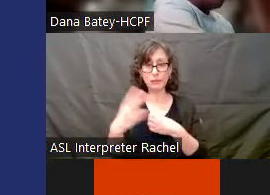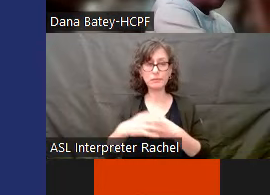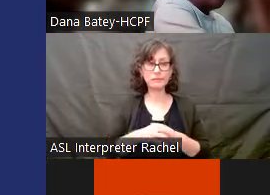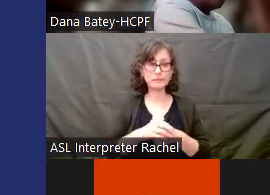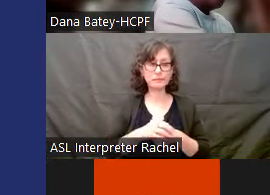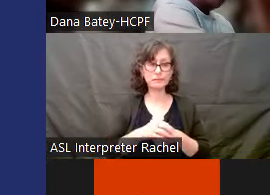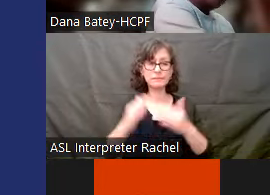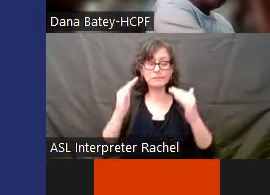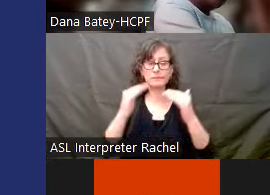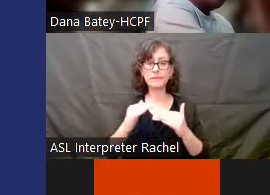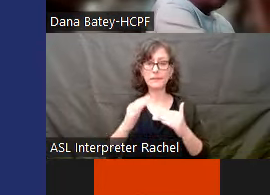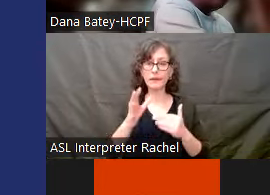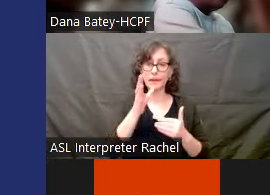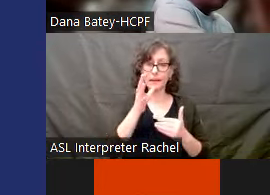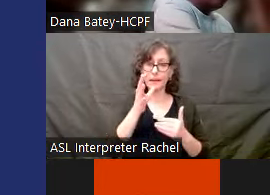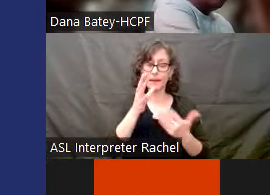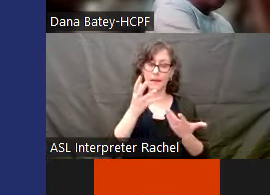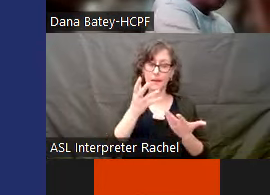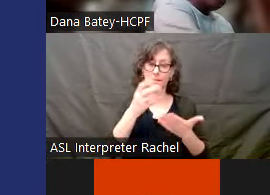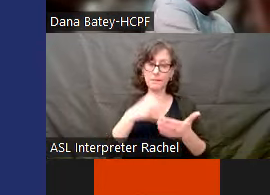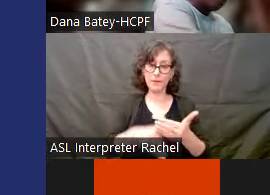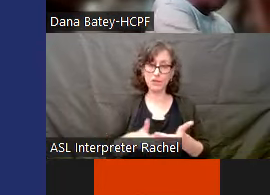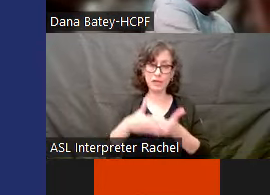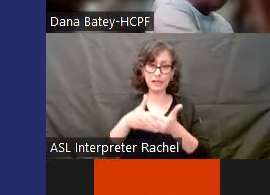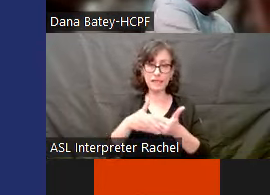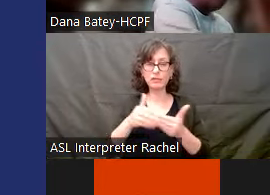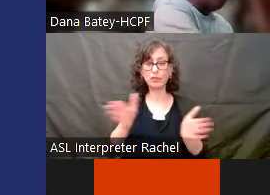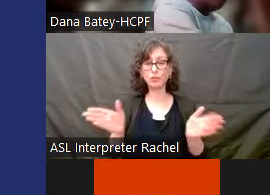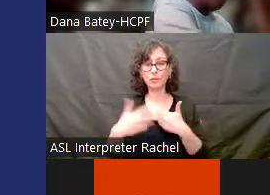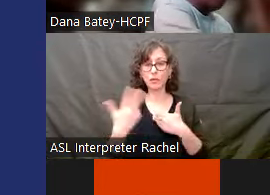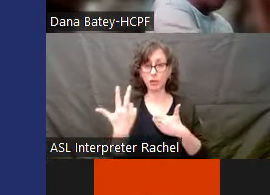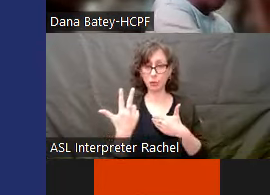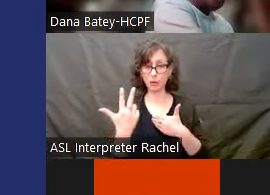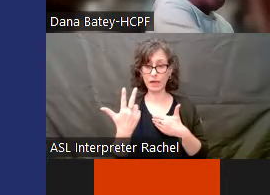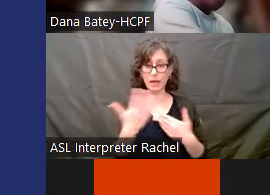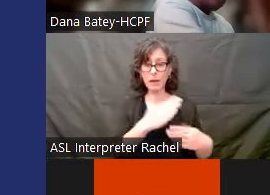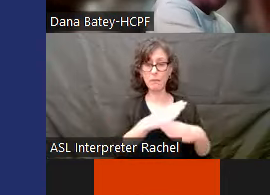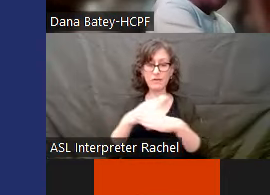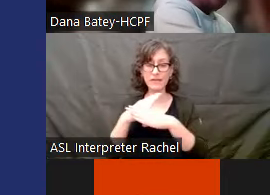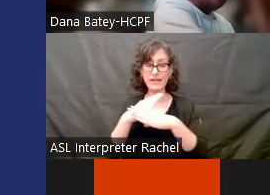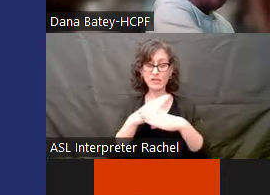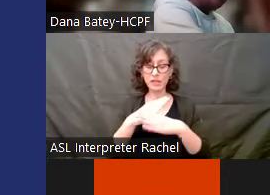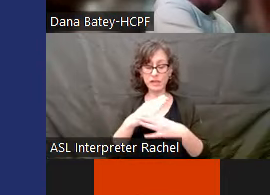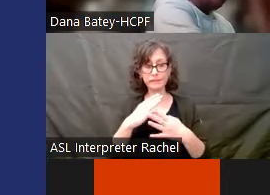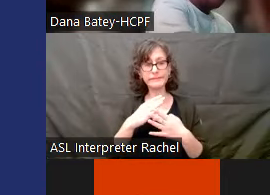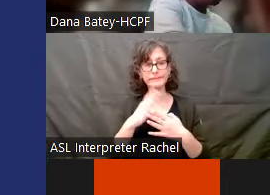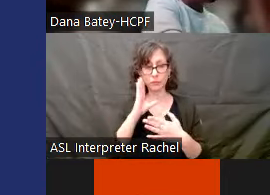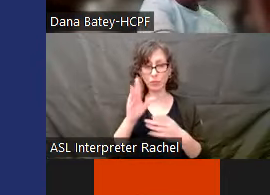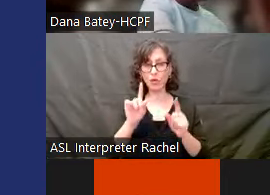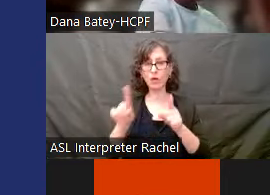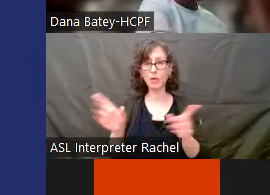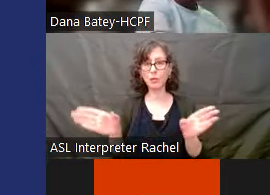And maternity is going to go to room 3, and prevention is going to go to